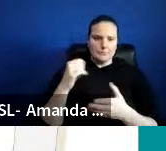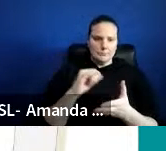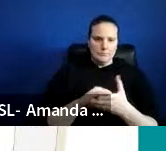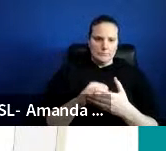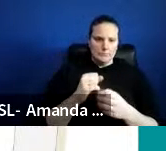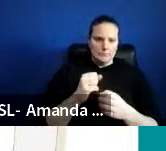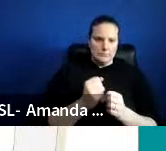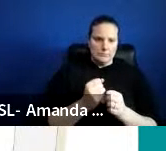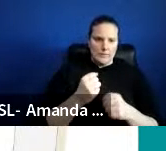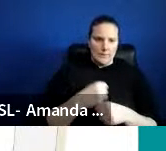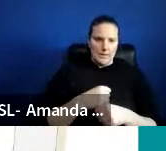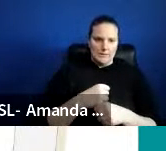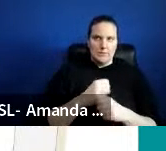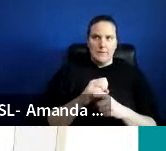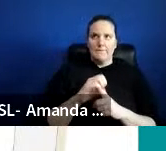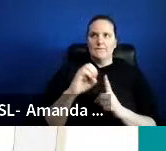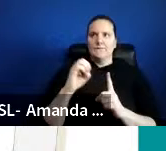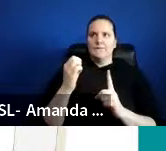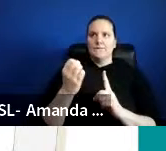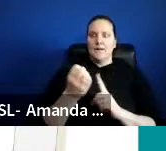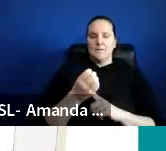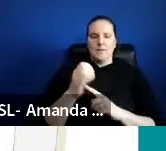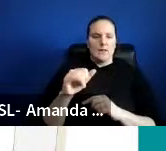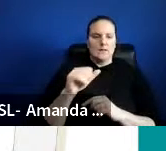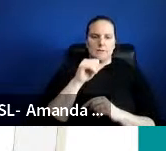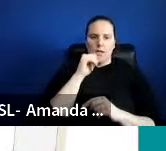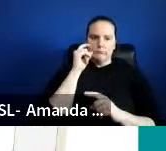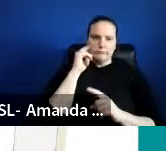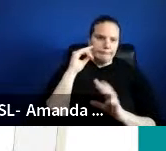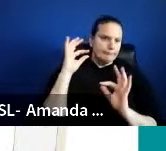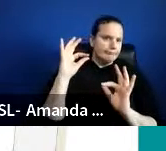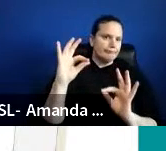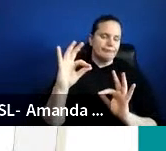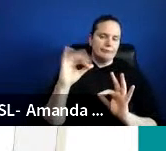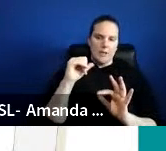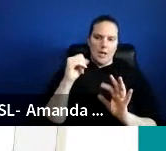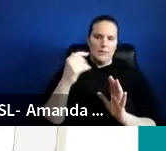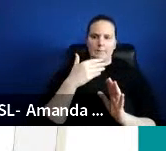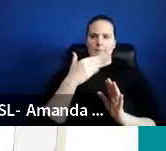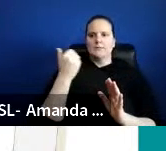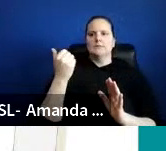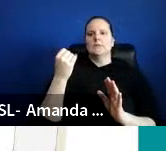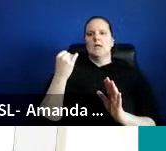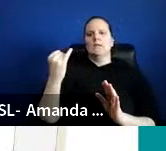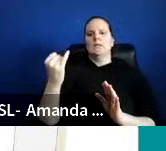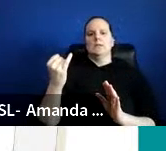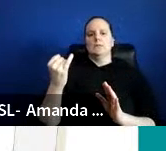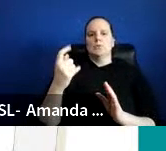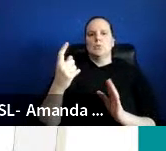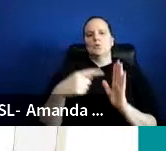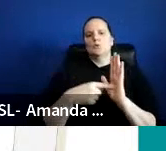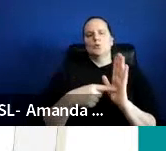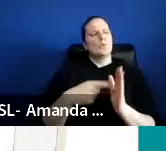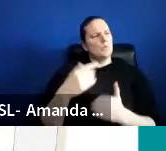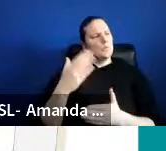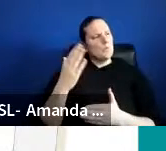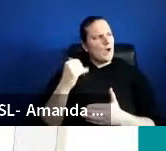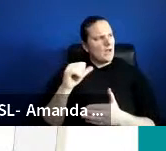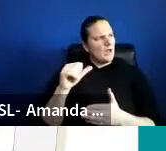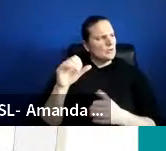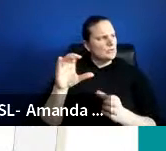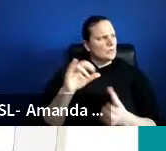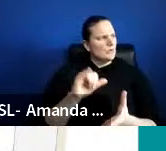a environment that is not optimal. It's not ideal. And so we wanted to show, so if someone said, hey, why didn't you do